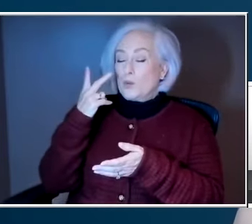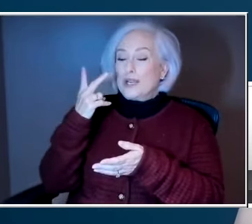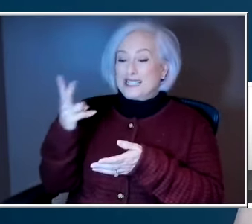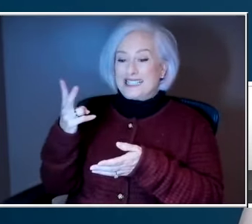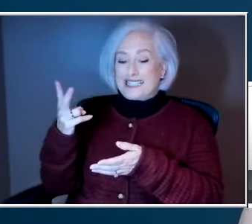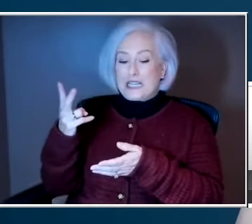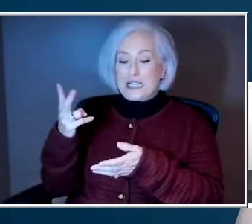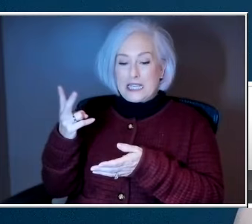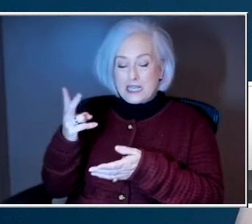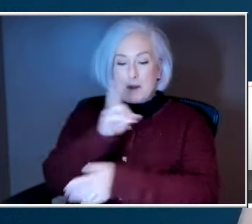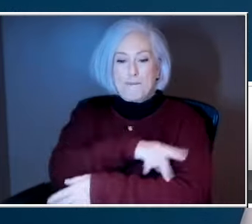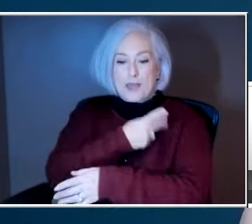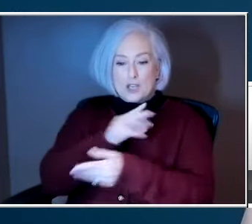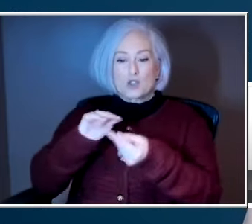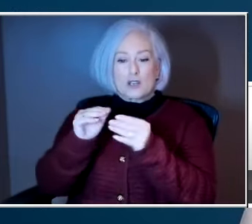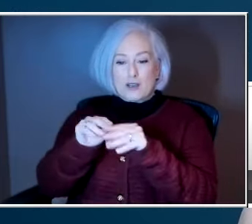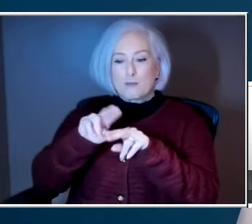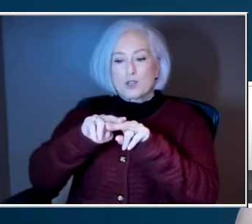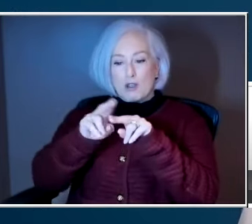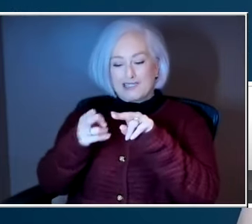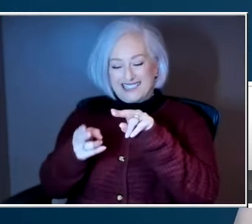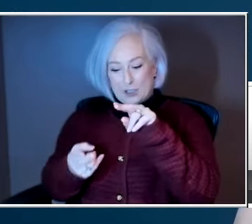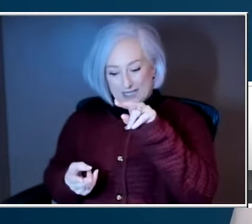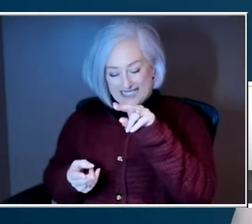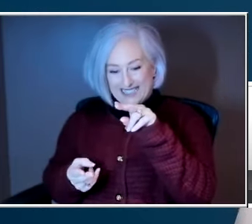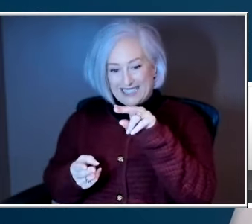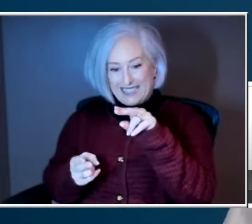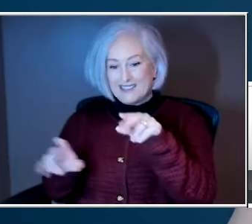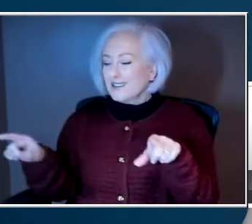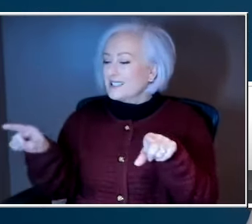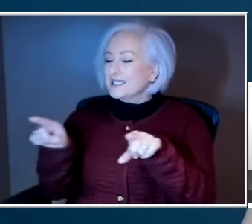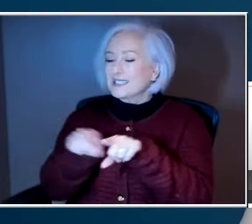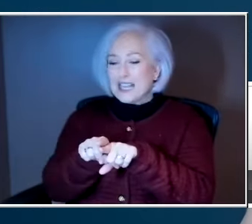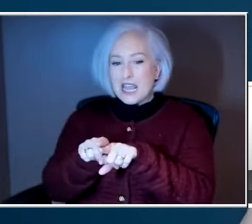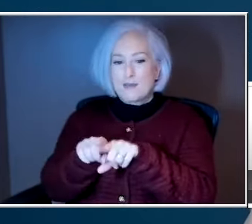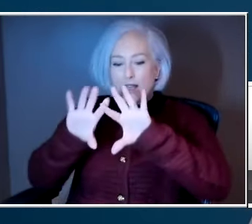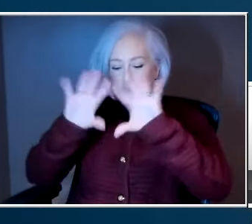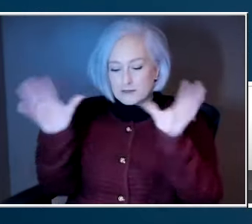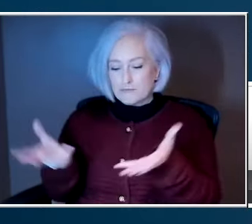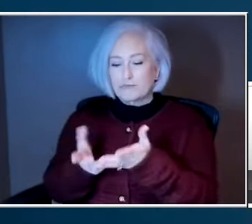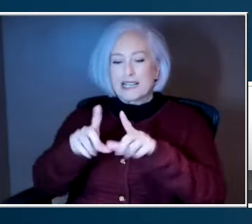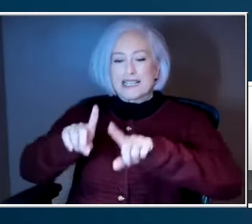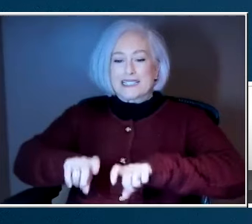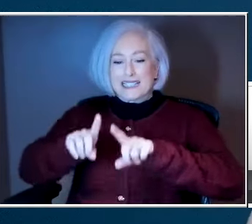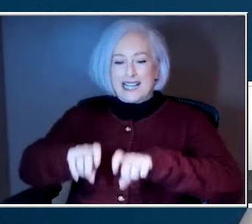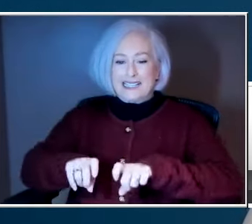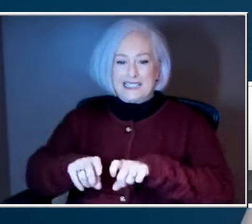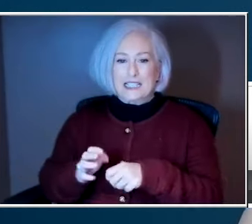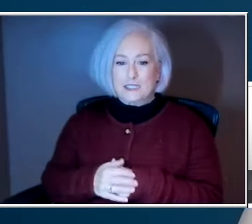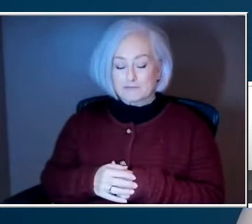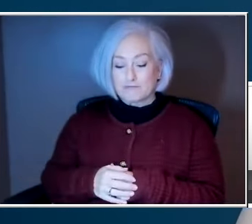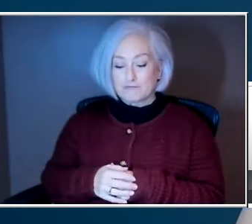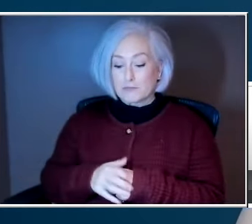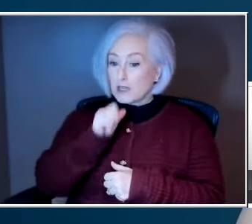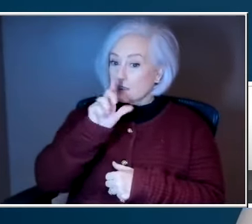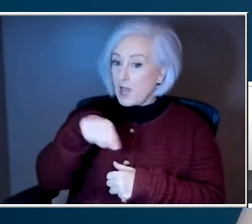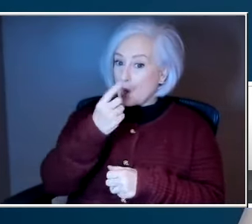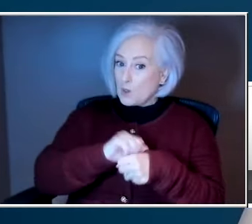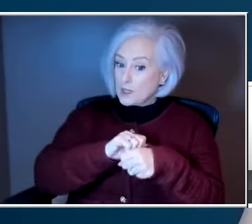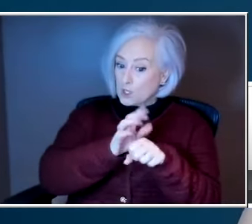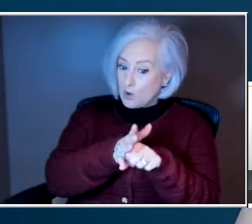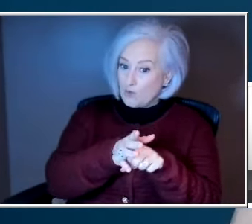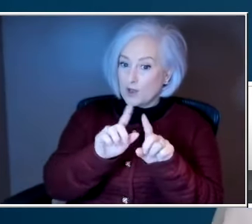are decreasing, as well as the number of overall testing and positive tests are decreasing, not only for COVID, but of course for influenza